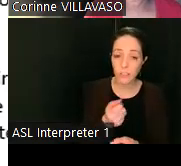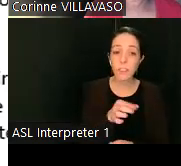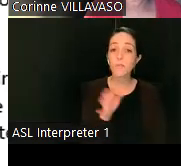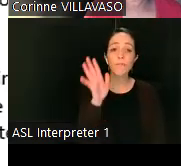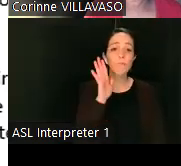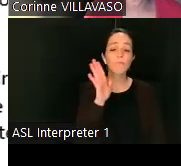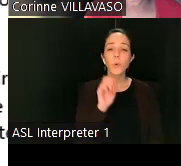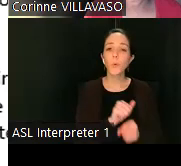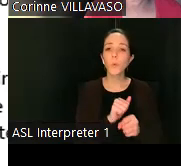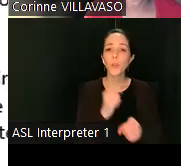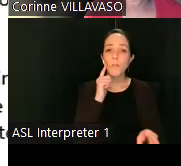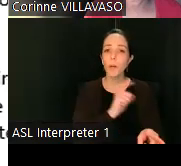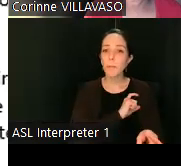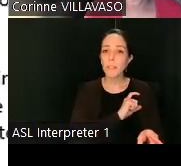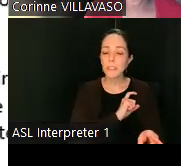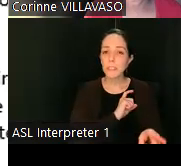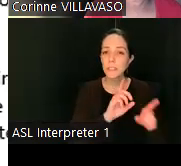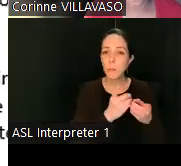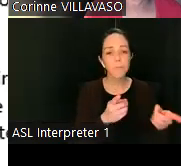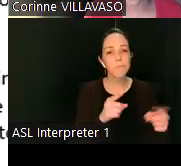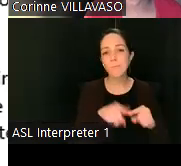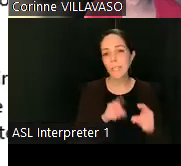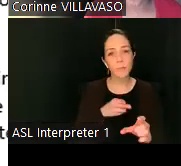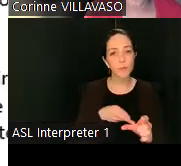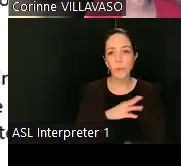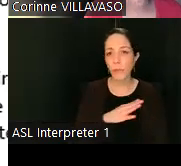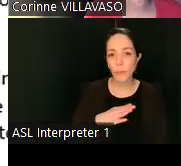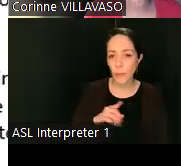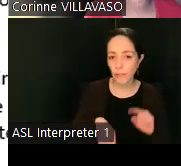not eligible for service on the board.